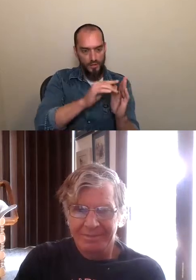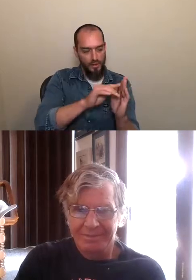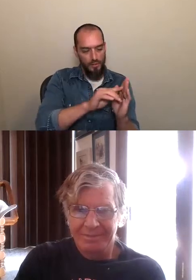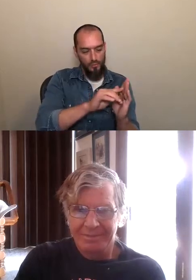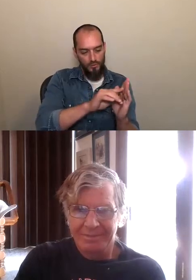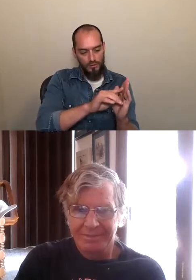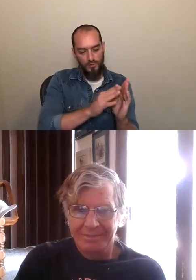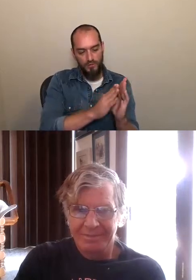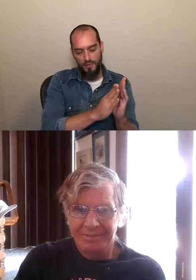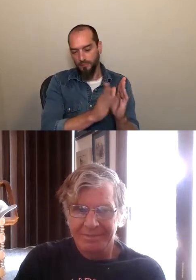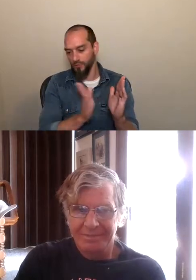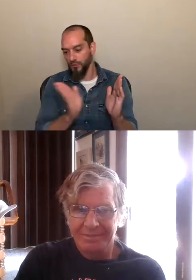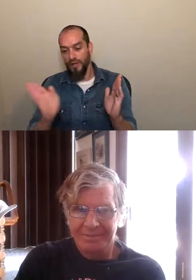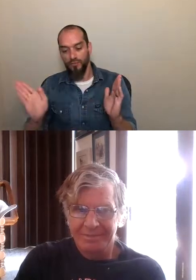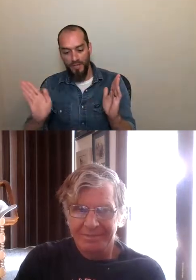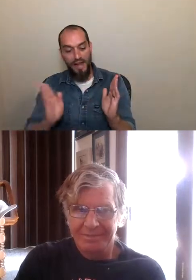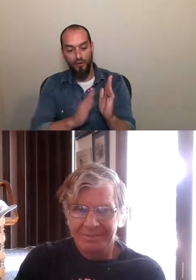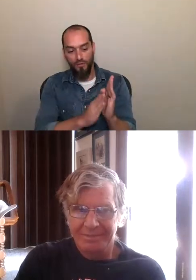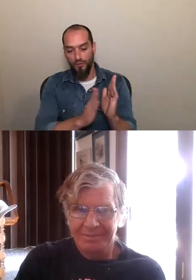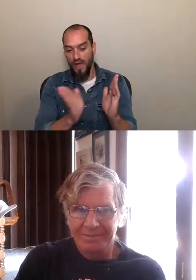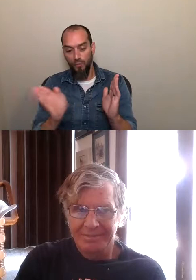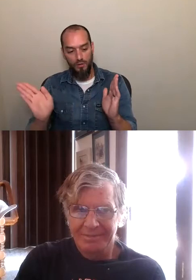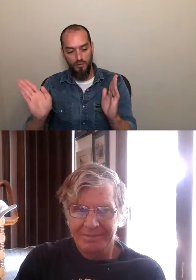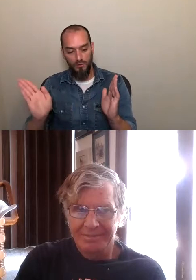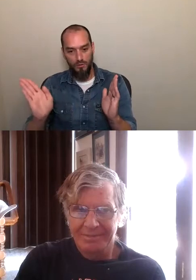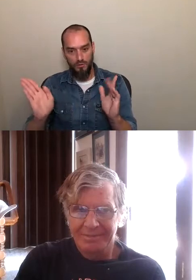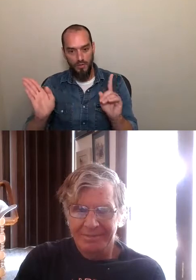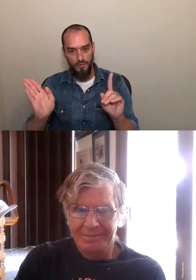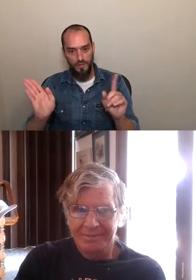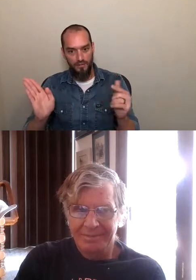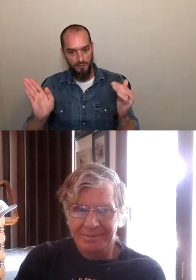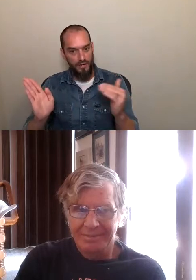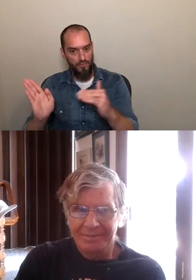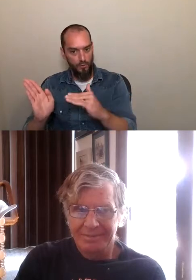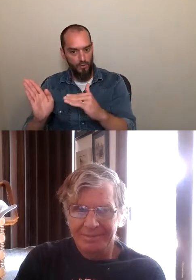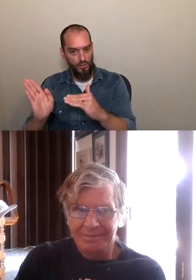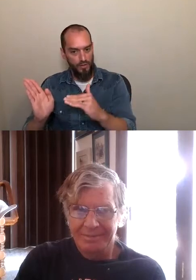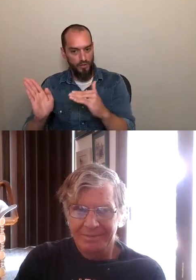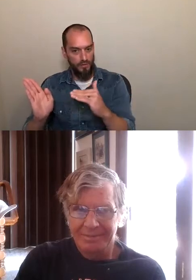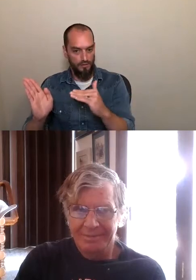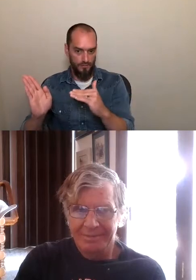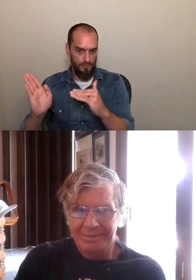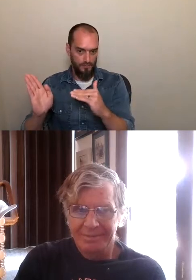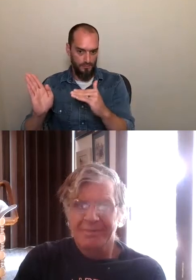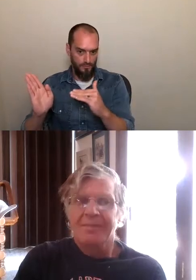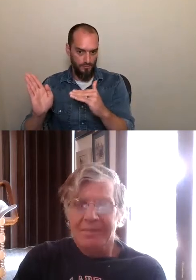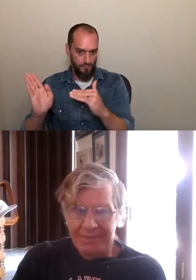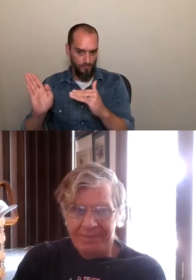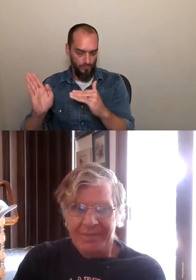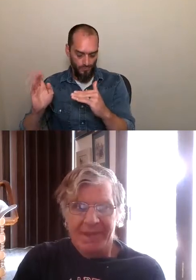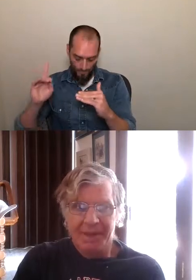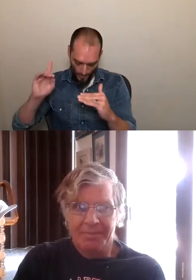obvious, when the smoke is being pushed away from that outlet or that wall, that means air is coming out of that wall, right, Eric?